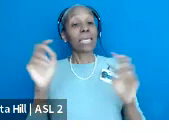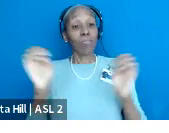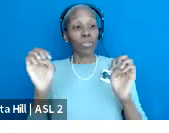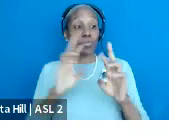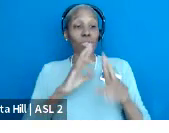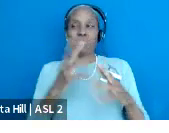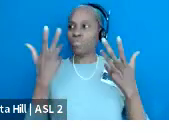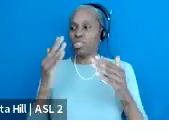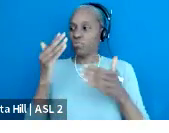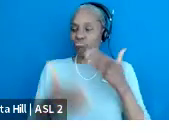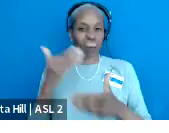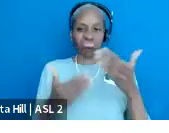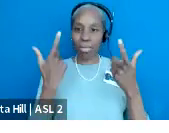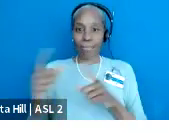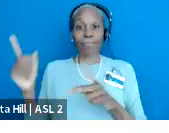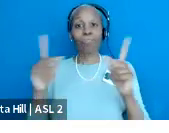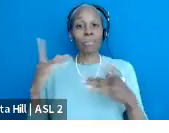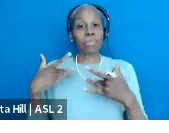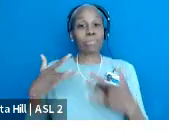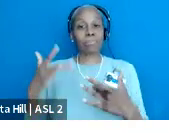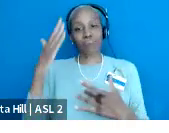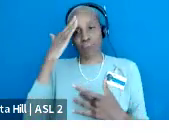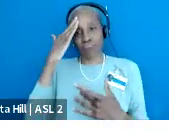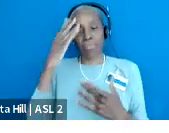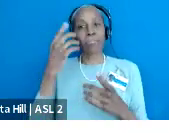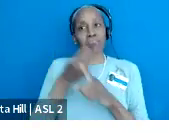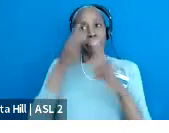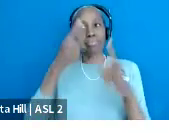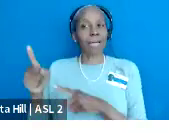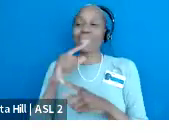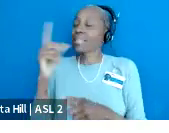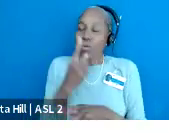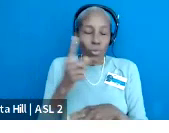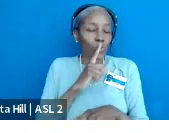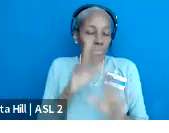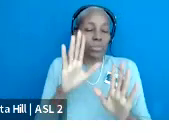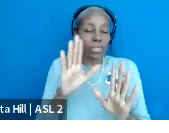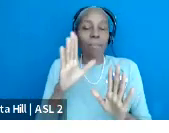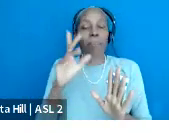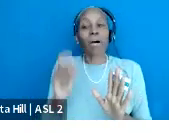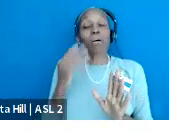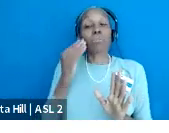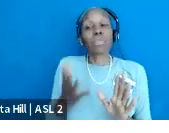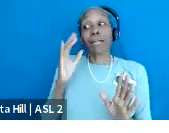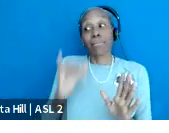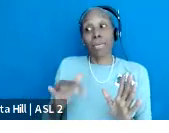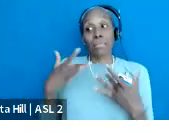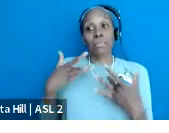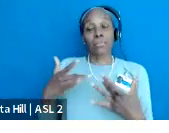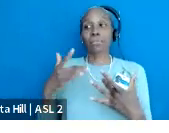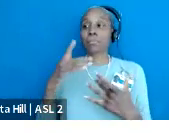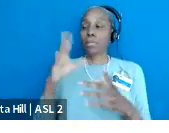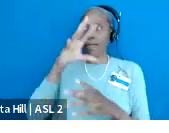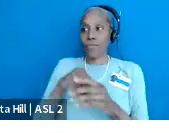been taken, and people are usually aware that an incident has happened. That's not always the case, but I also should note that that is a factor at